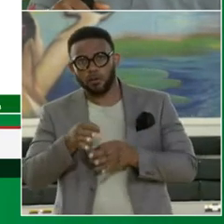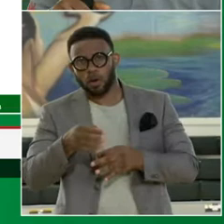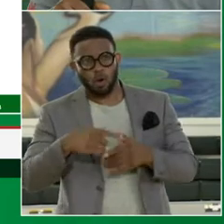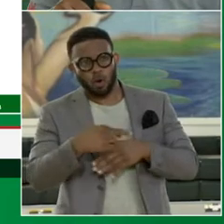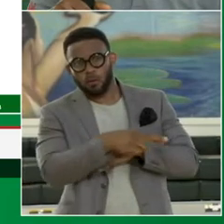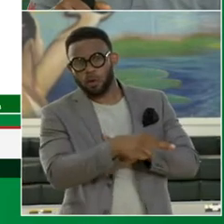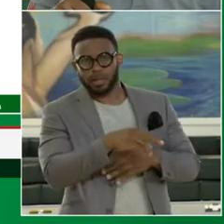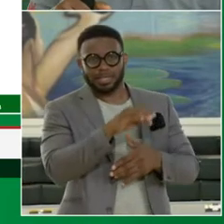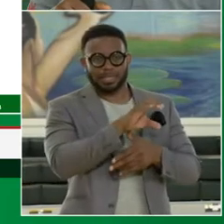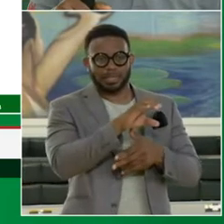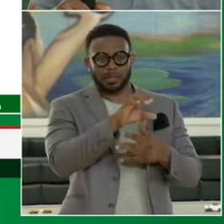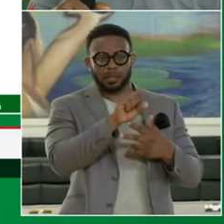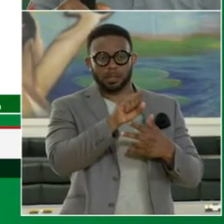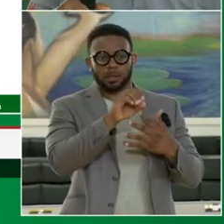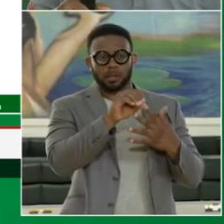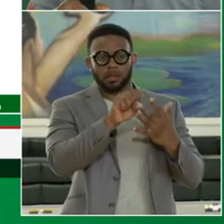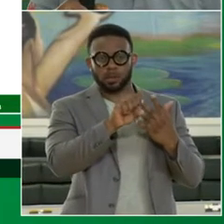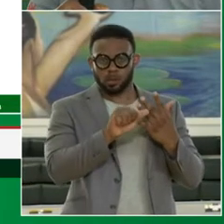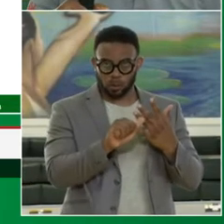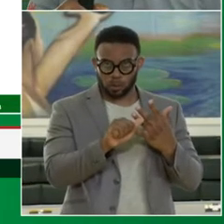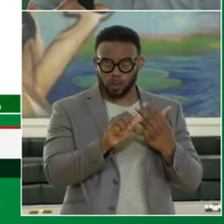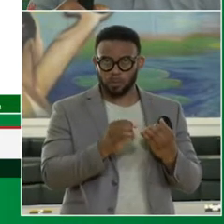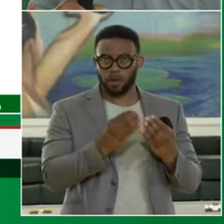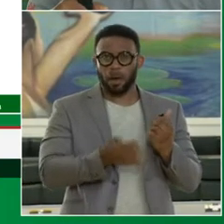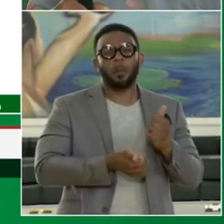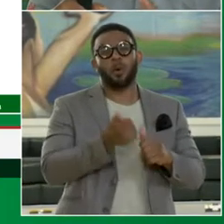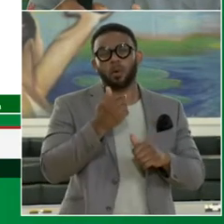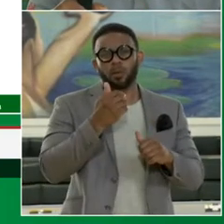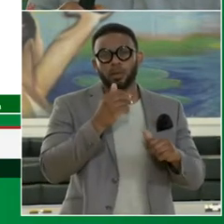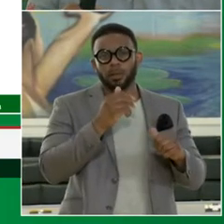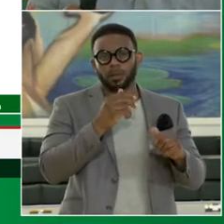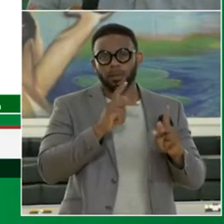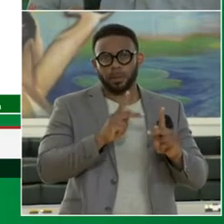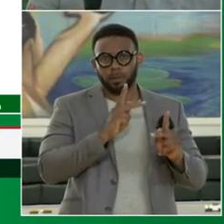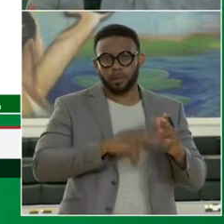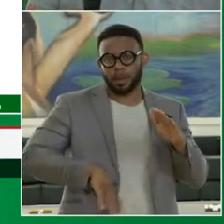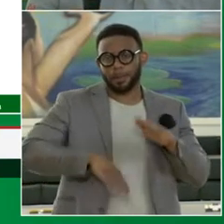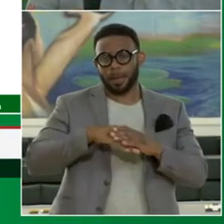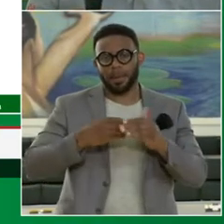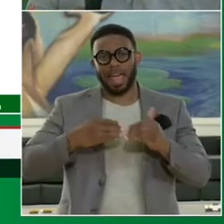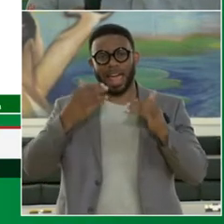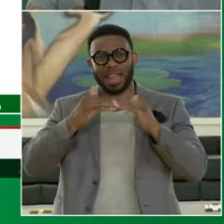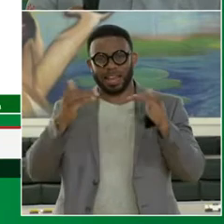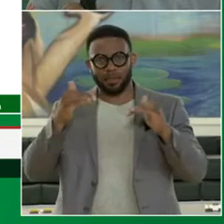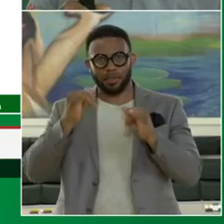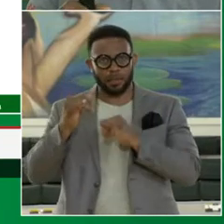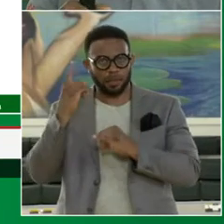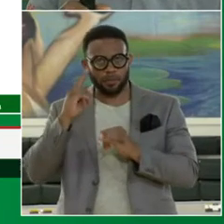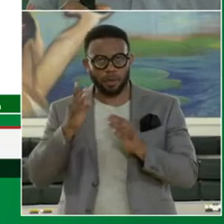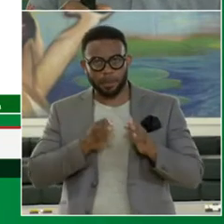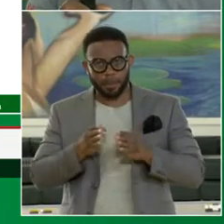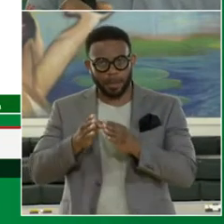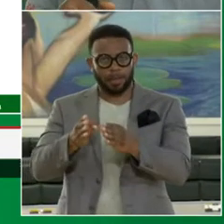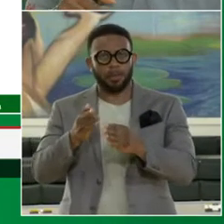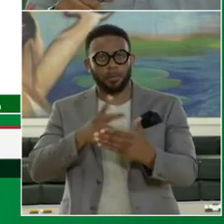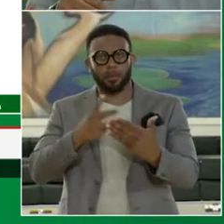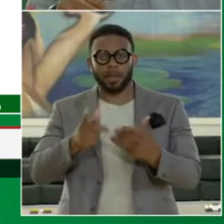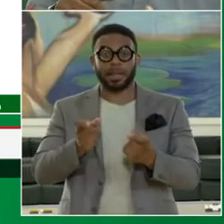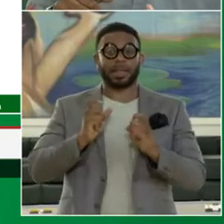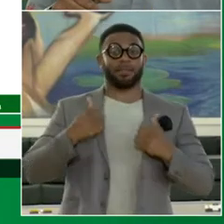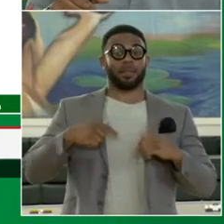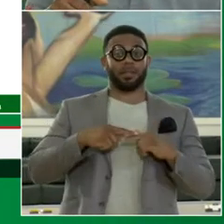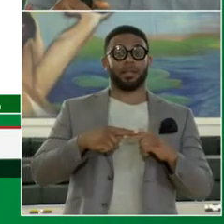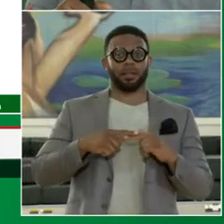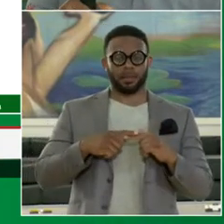And CSOSA provides the bulk of the individuals, the maximum and high-level individuals for the Pathways program, which gives